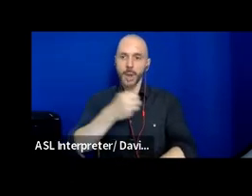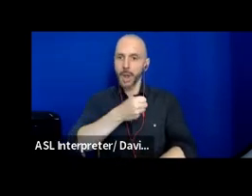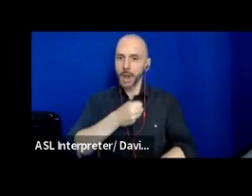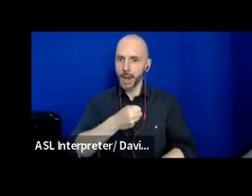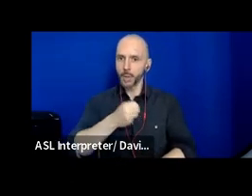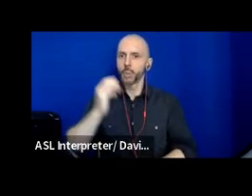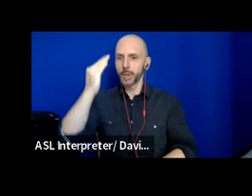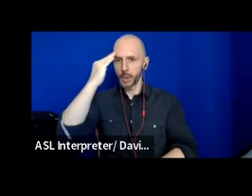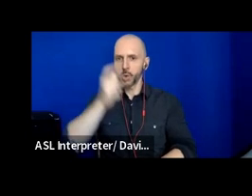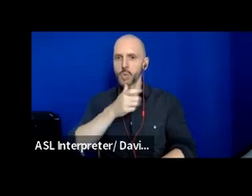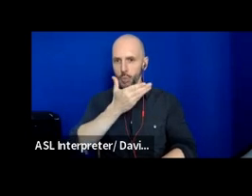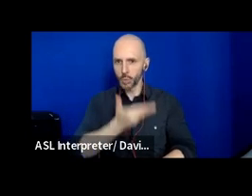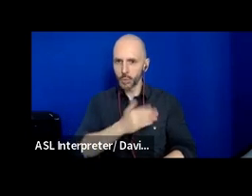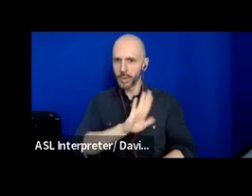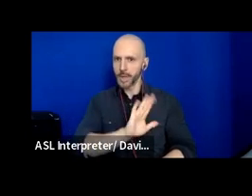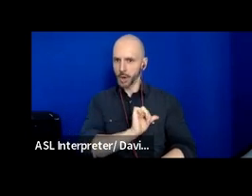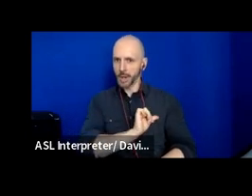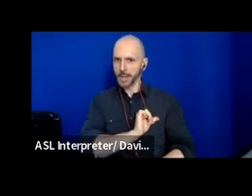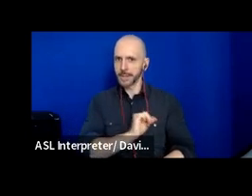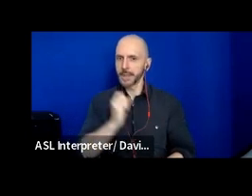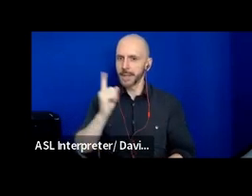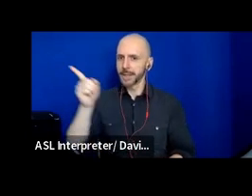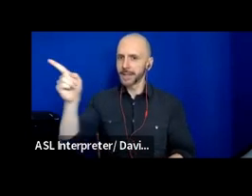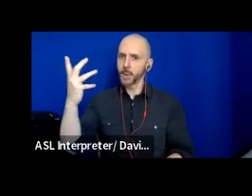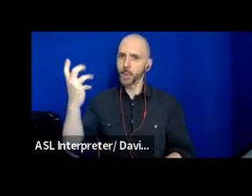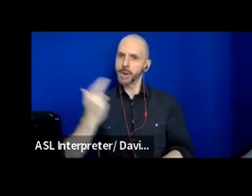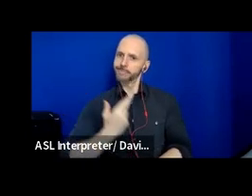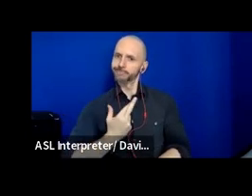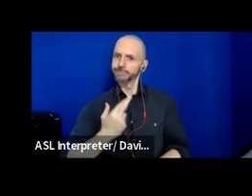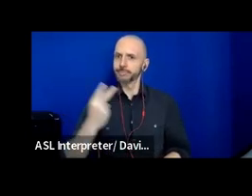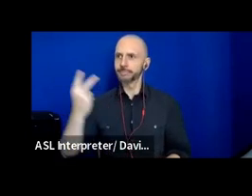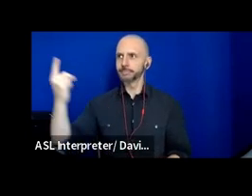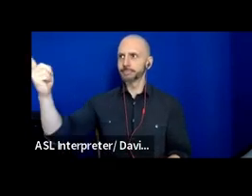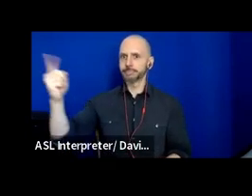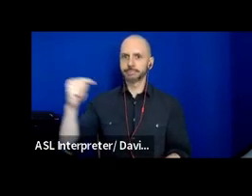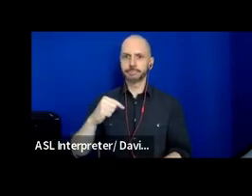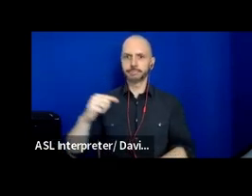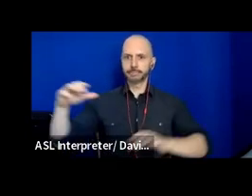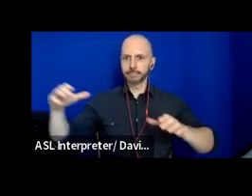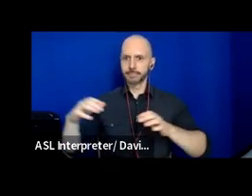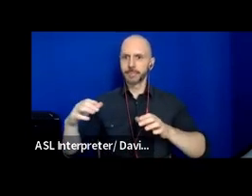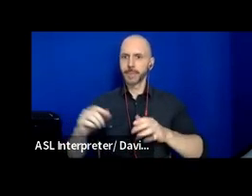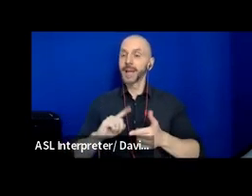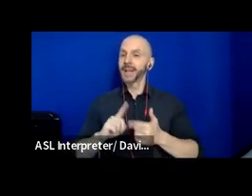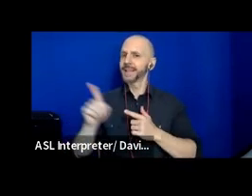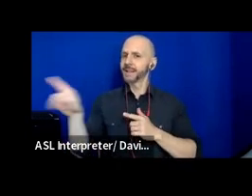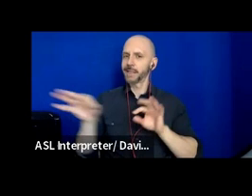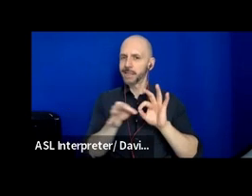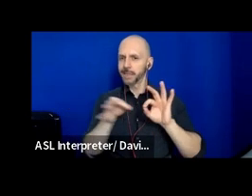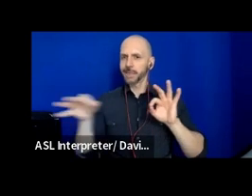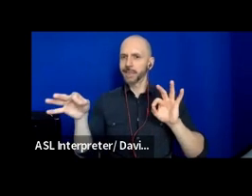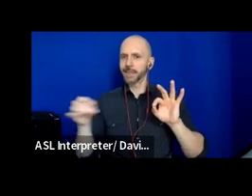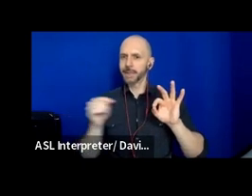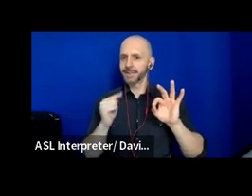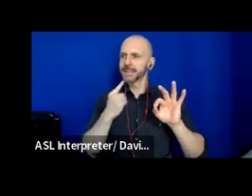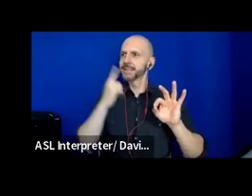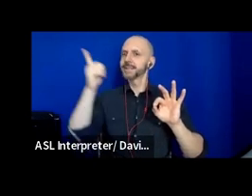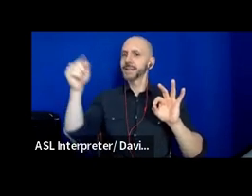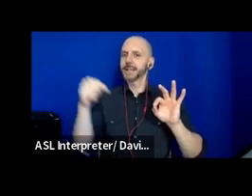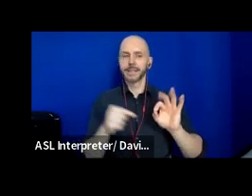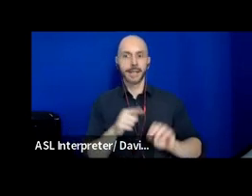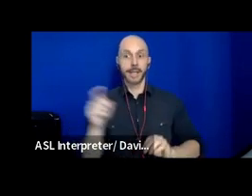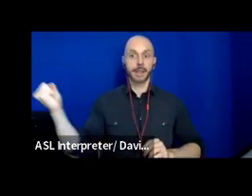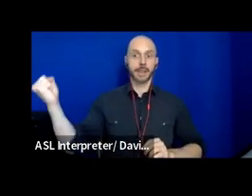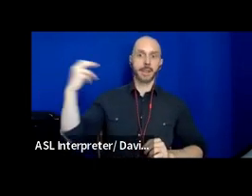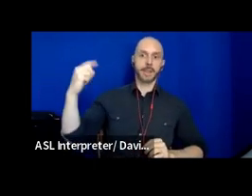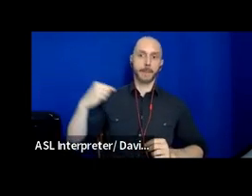with the male cast members, also often make statements like, well, you're the low man on the totem pole, so don't be an Indian giver,